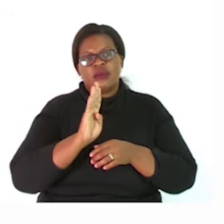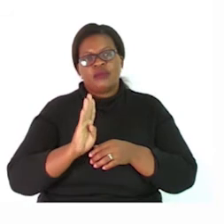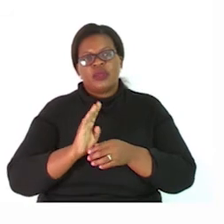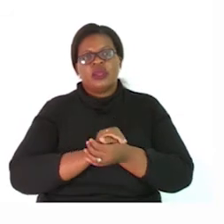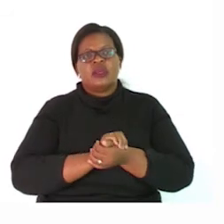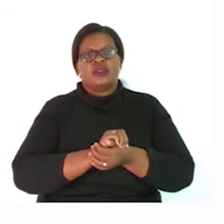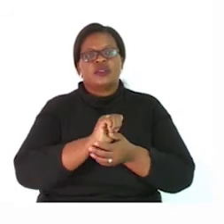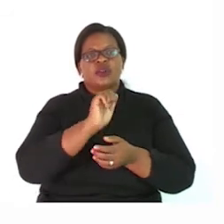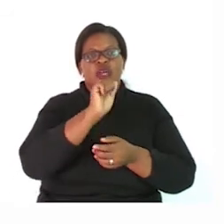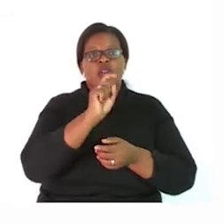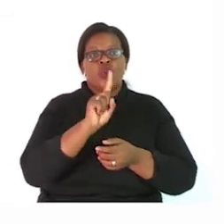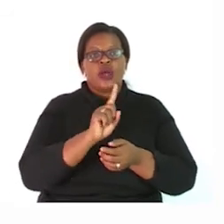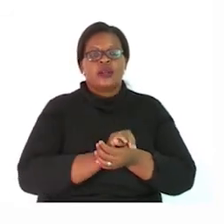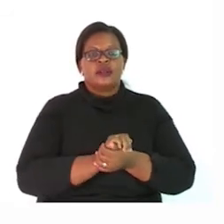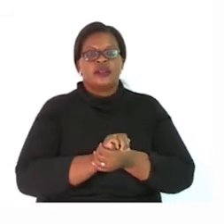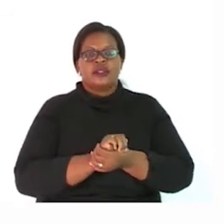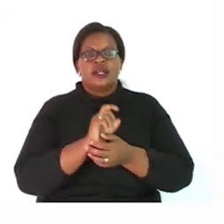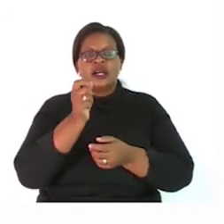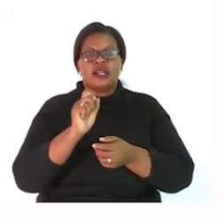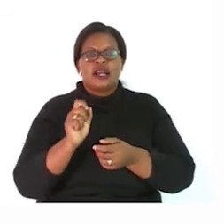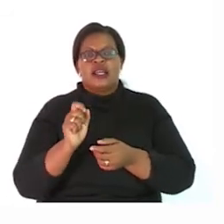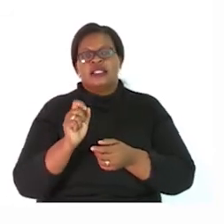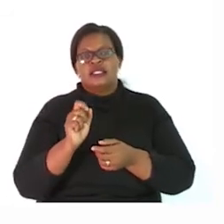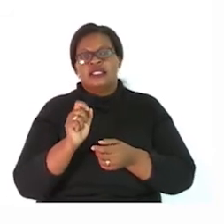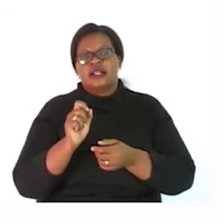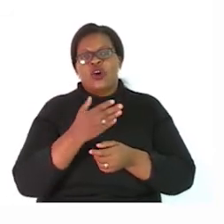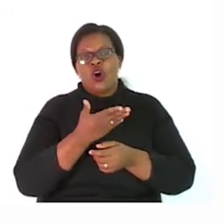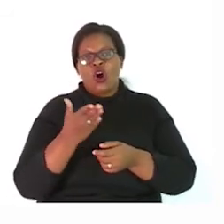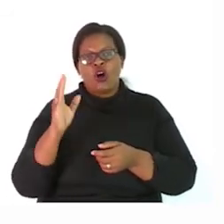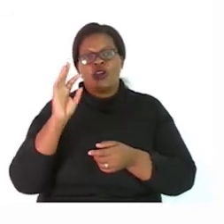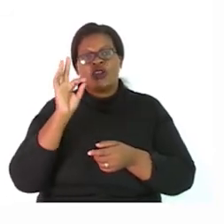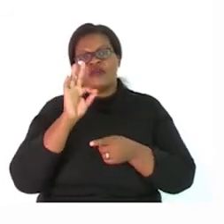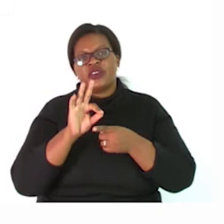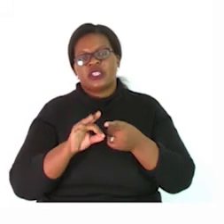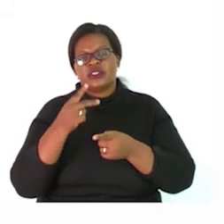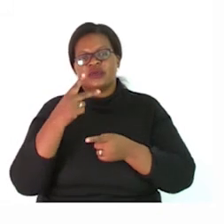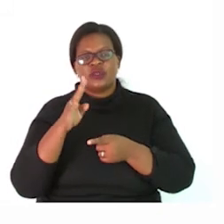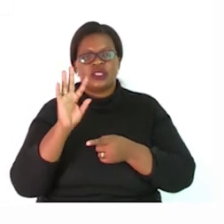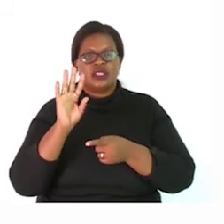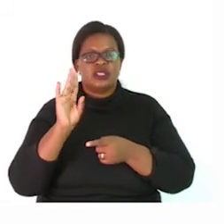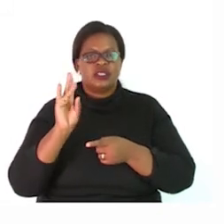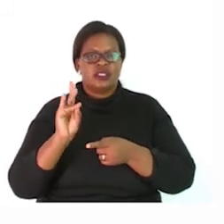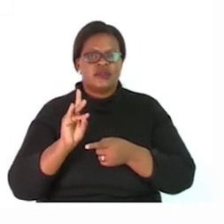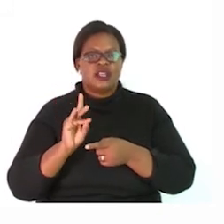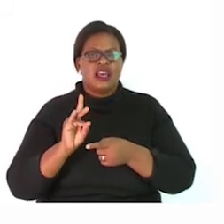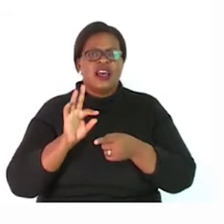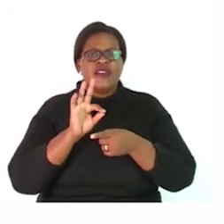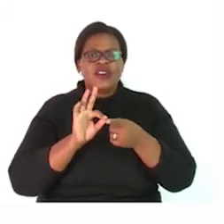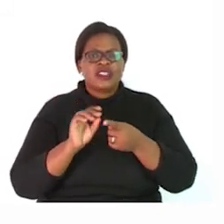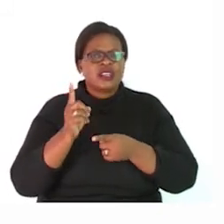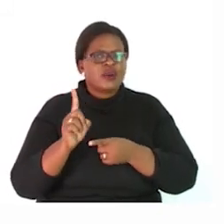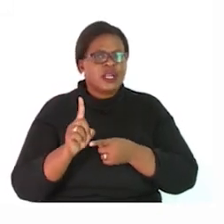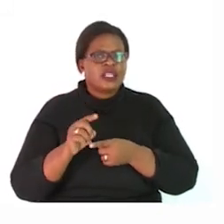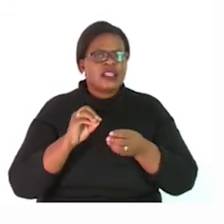The first one says, write down all the factors of 27. What are factors again?